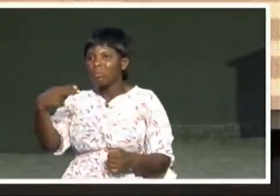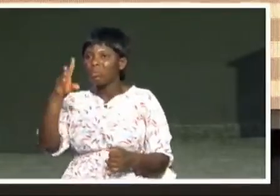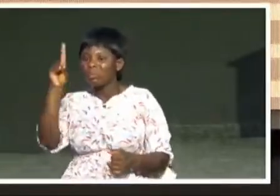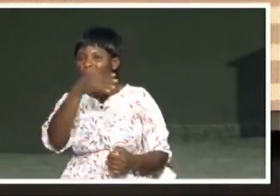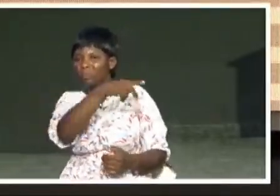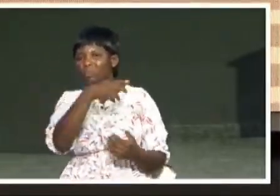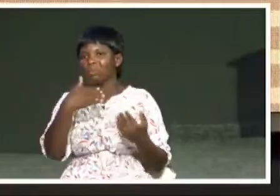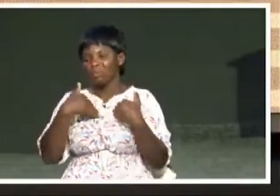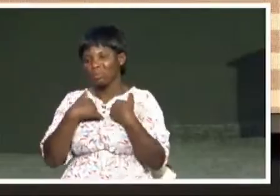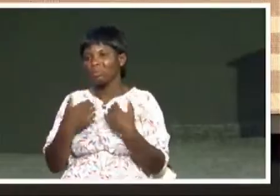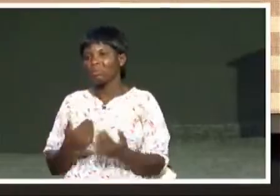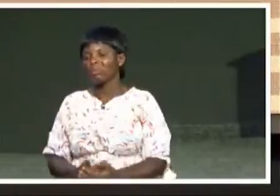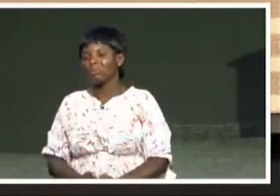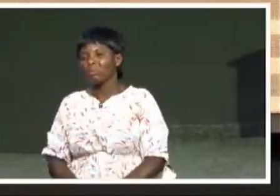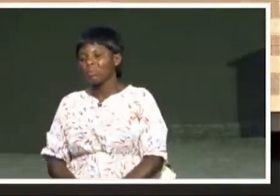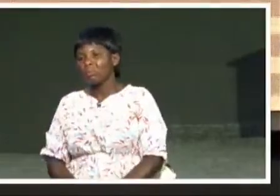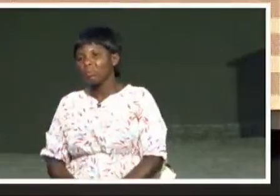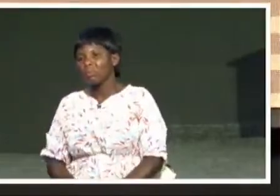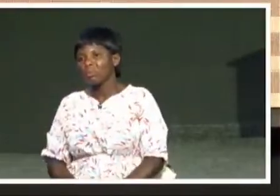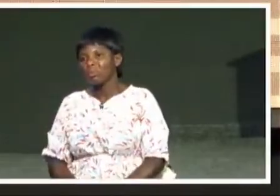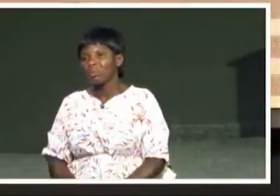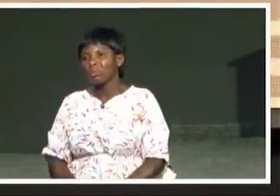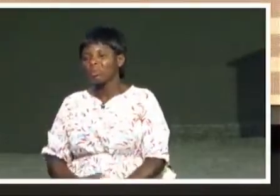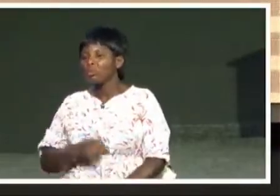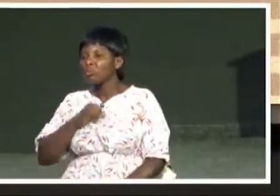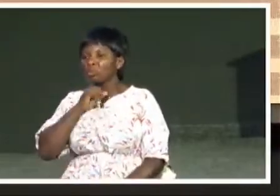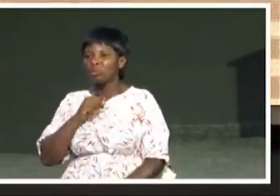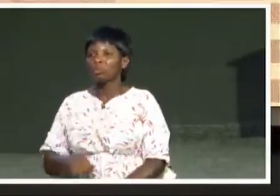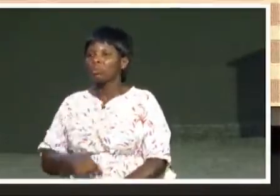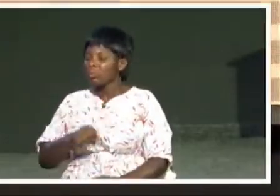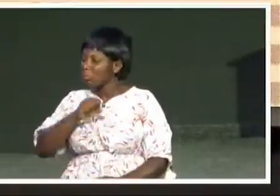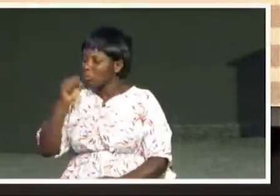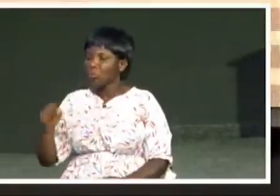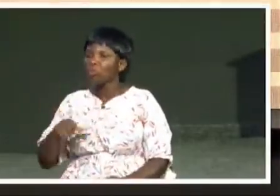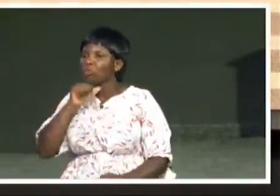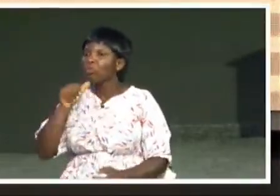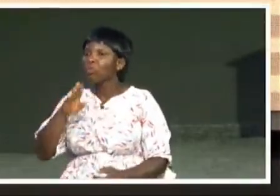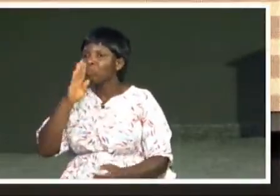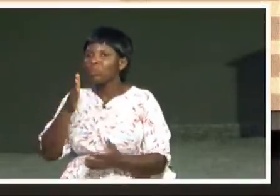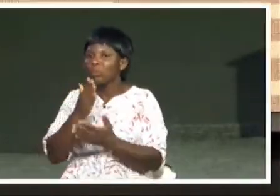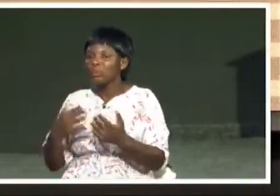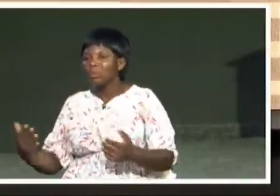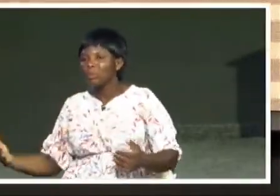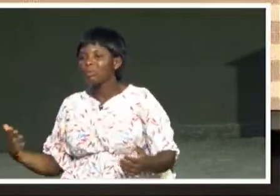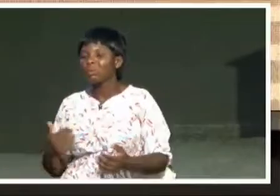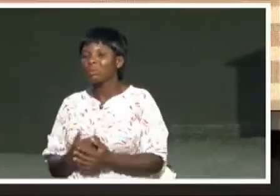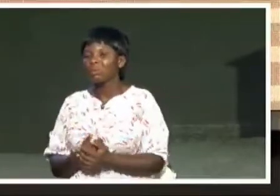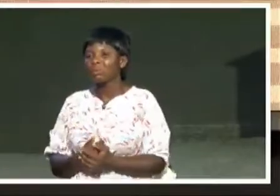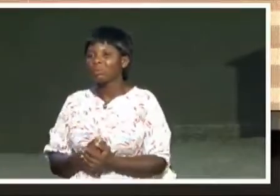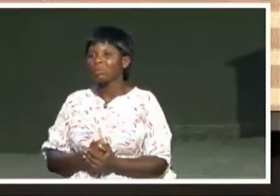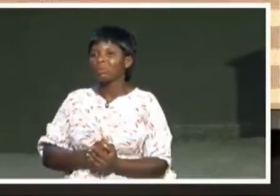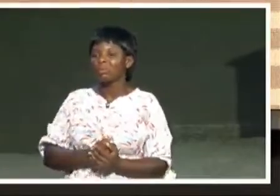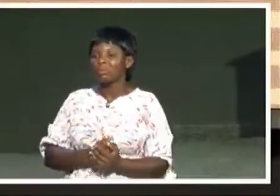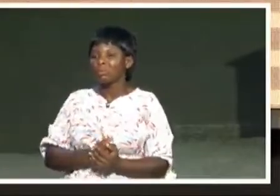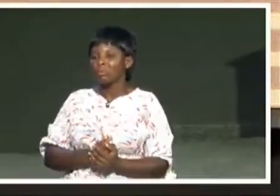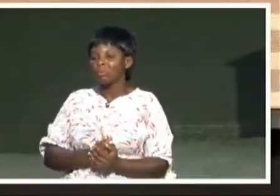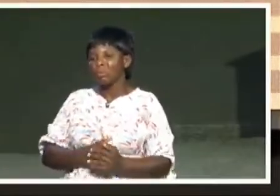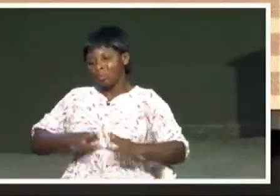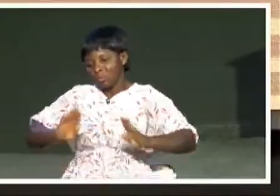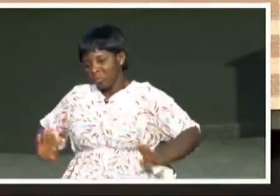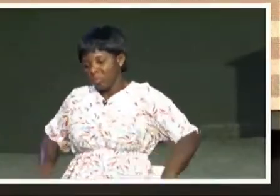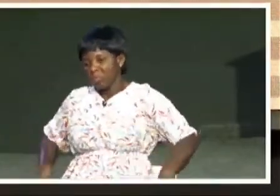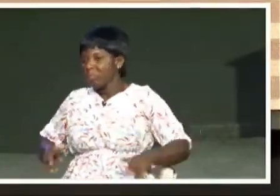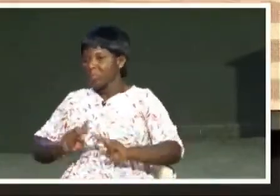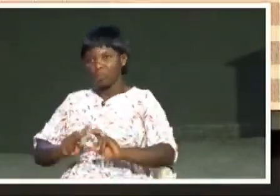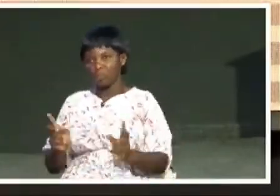be something that you should actually put on your belt. The question is, how can I improve